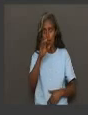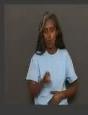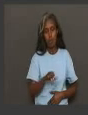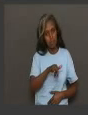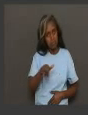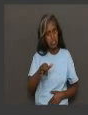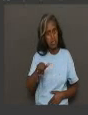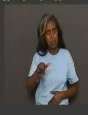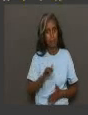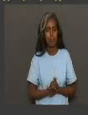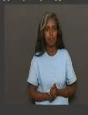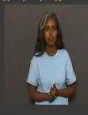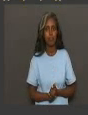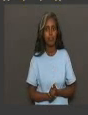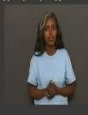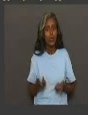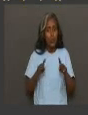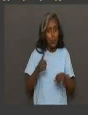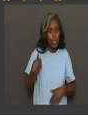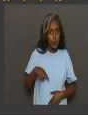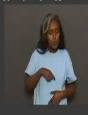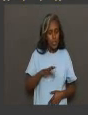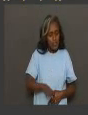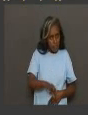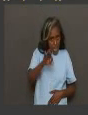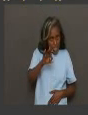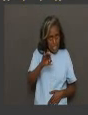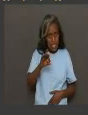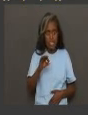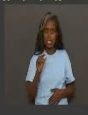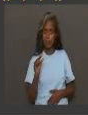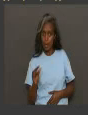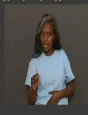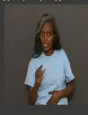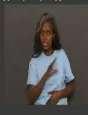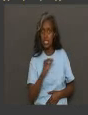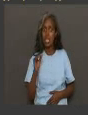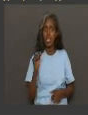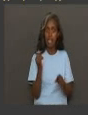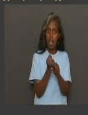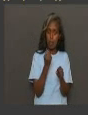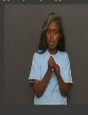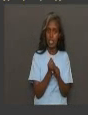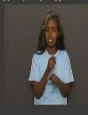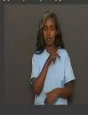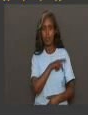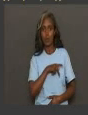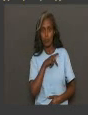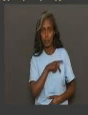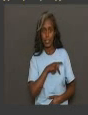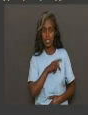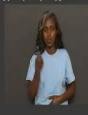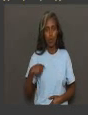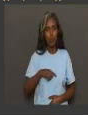same. When we find the minors and apply them properly,